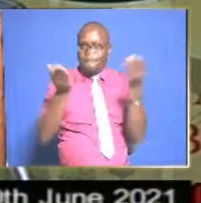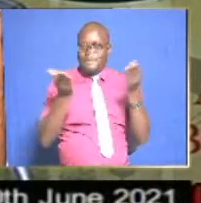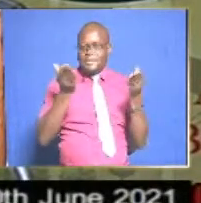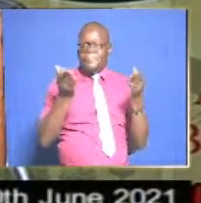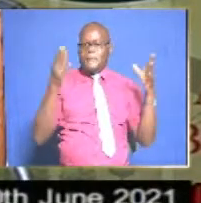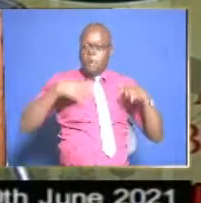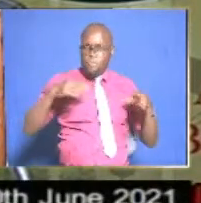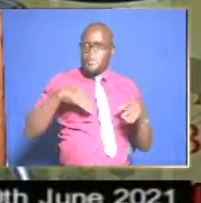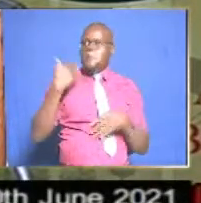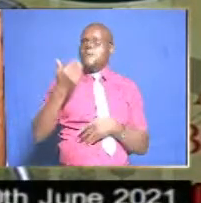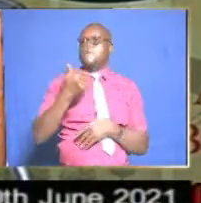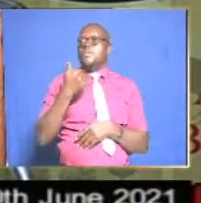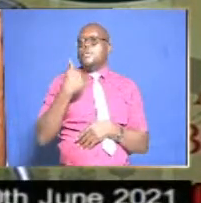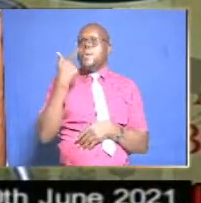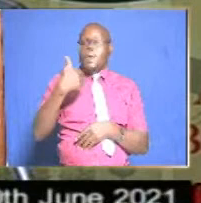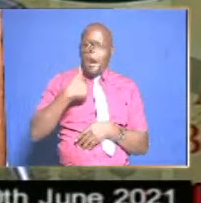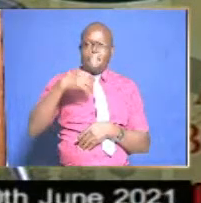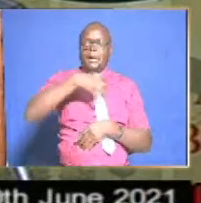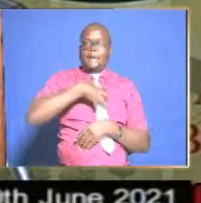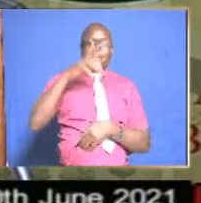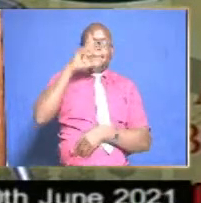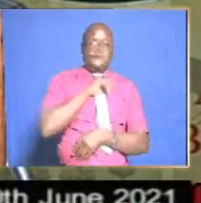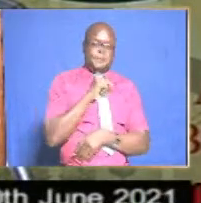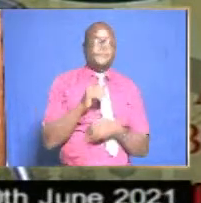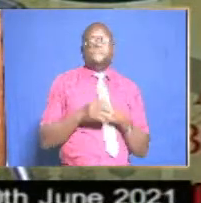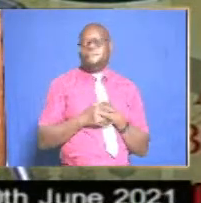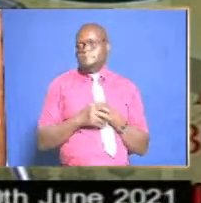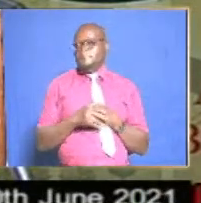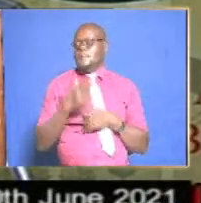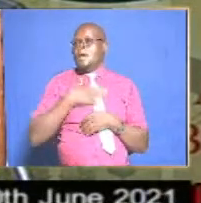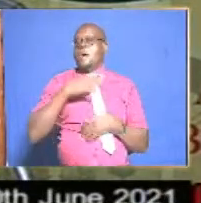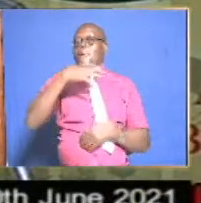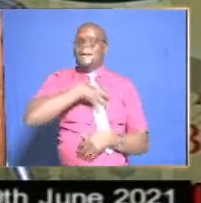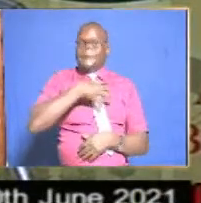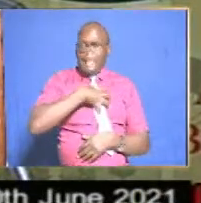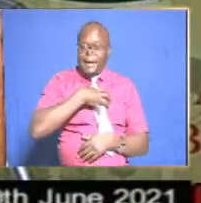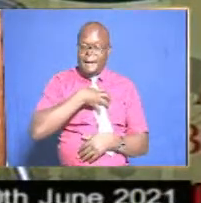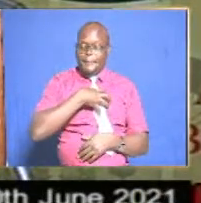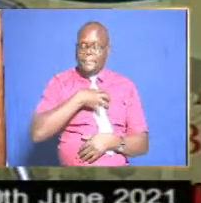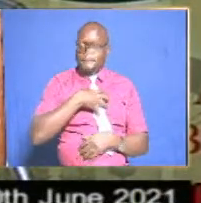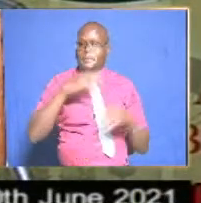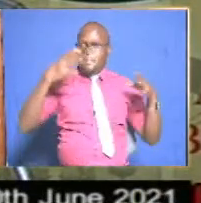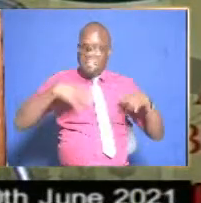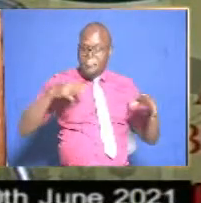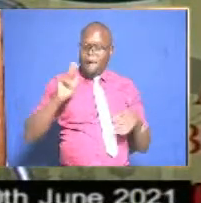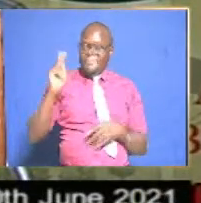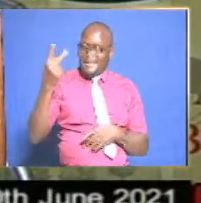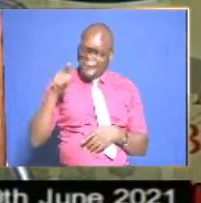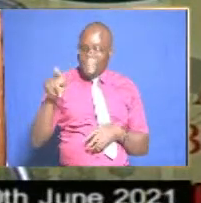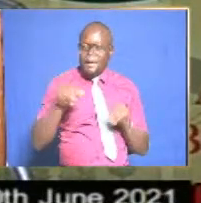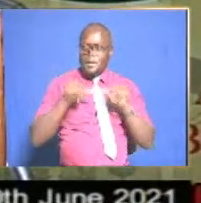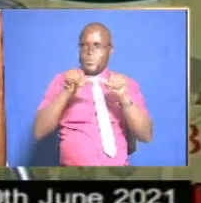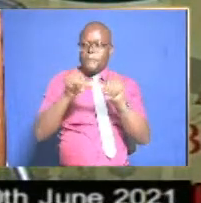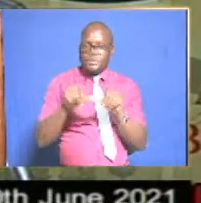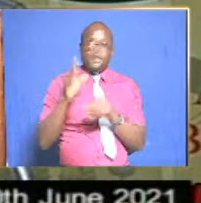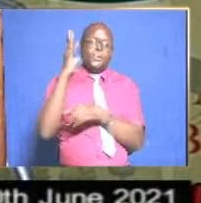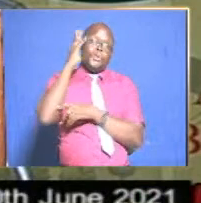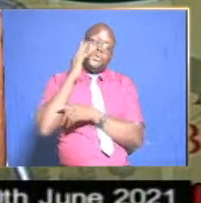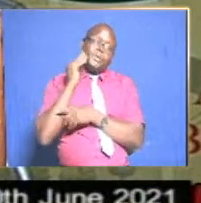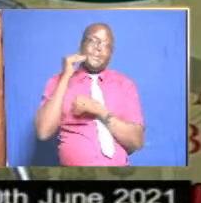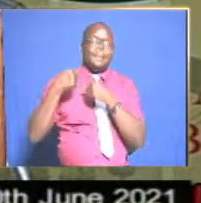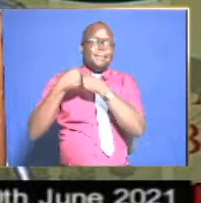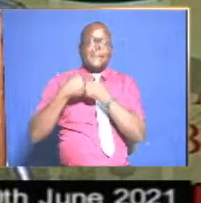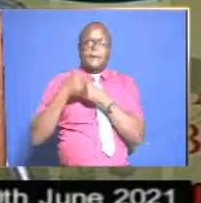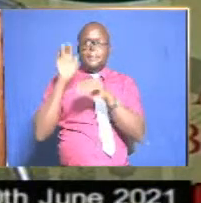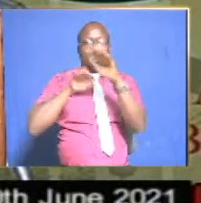pension schemes. Mr. Speaker, our retired citizens have continued to experience challenges